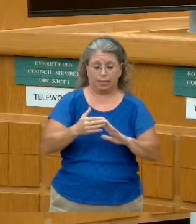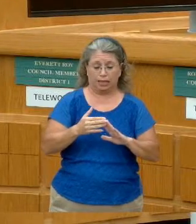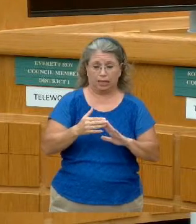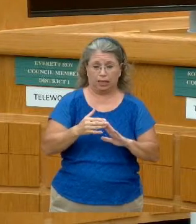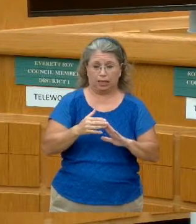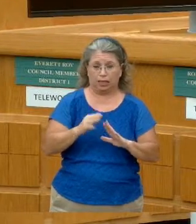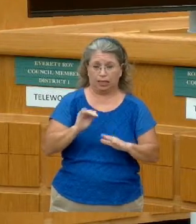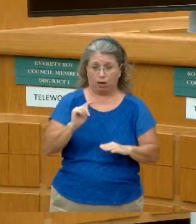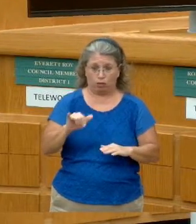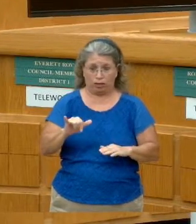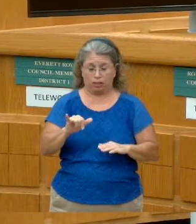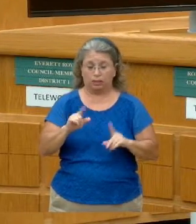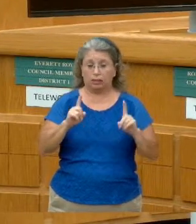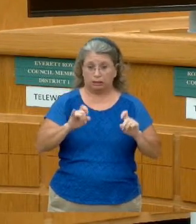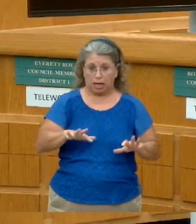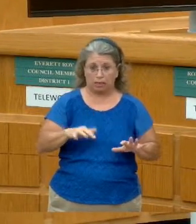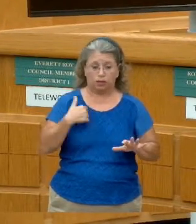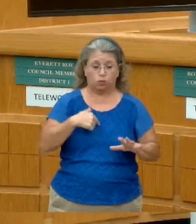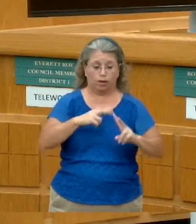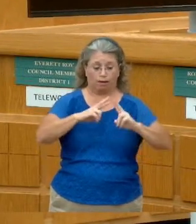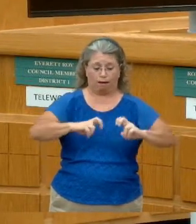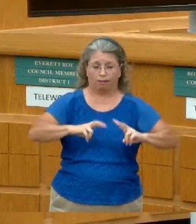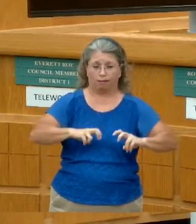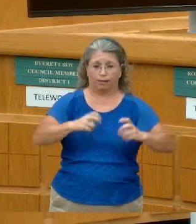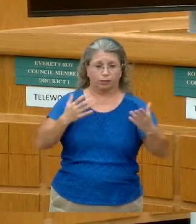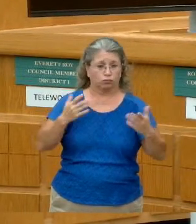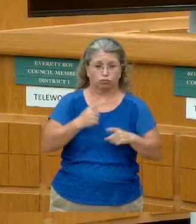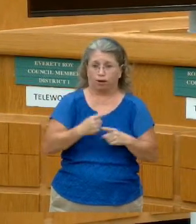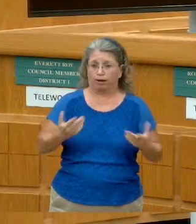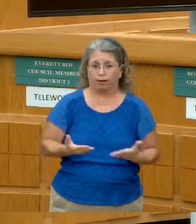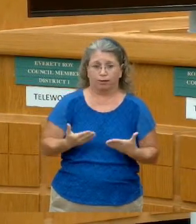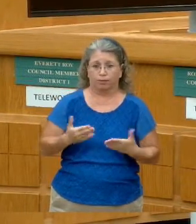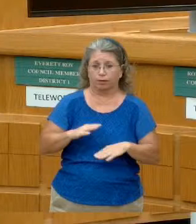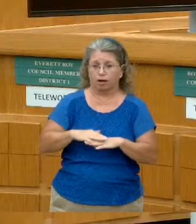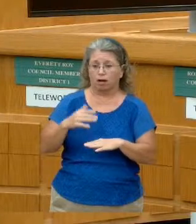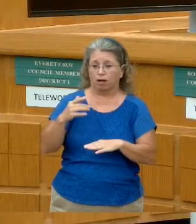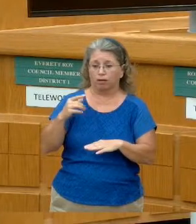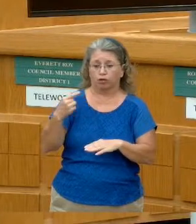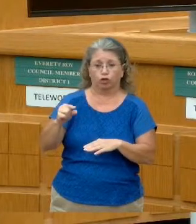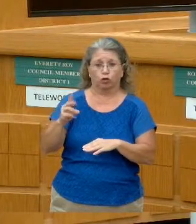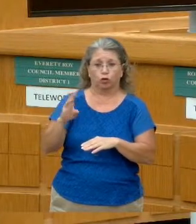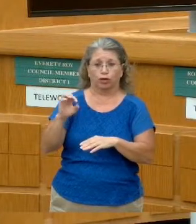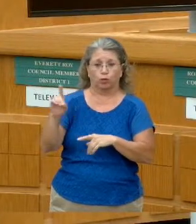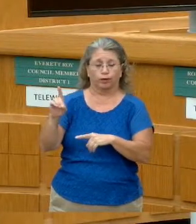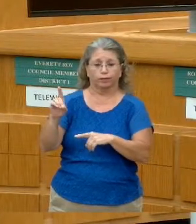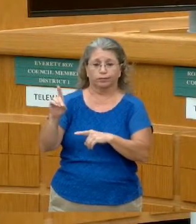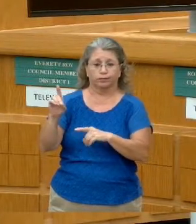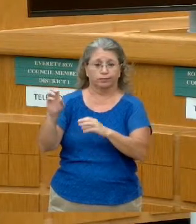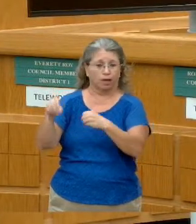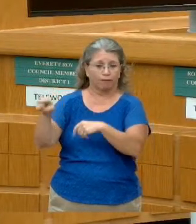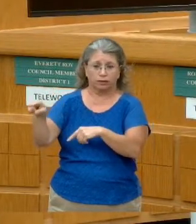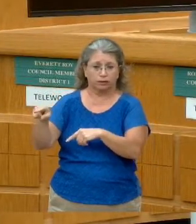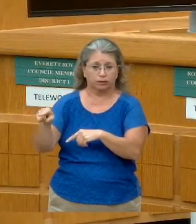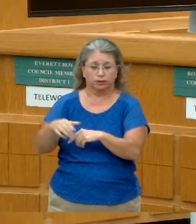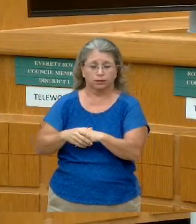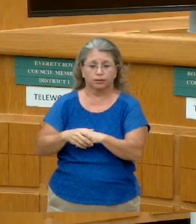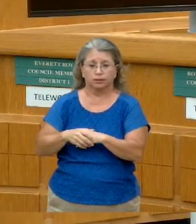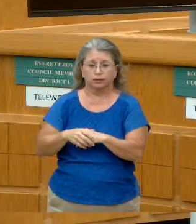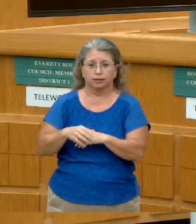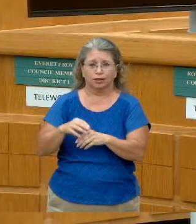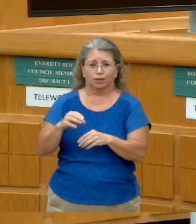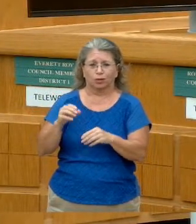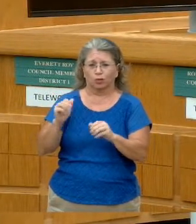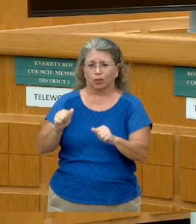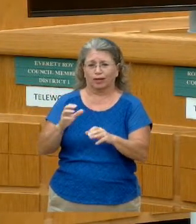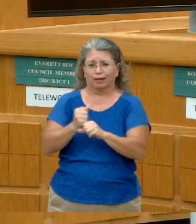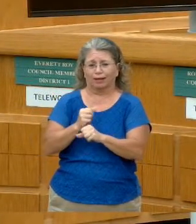analyze the material right here on Greenwood, at our Greenwood facility. So it's within the same 12